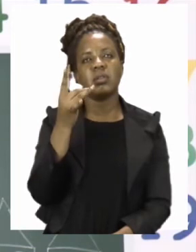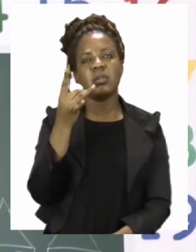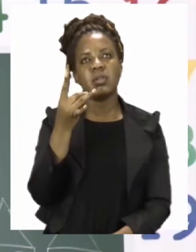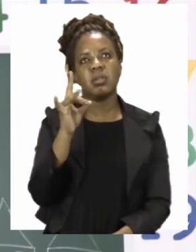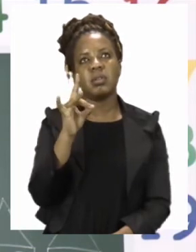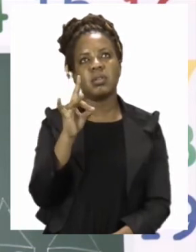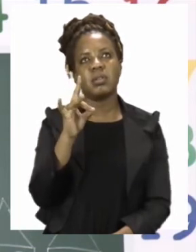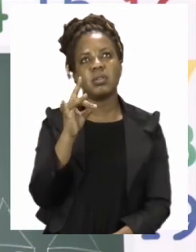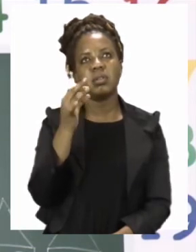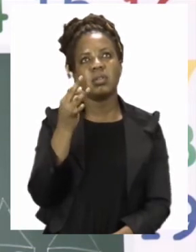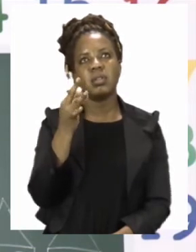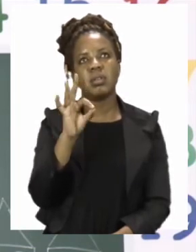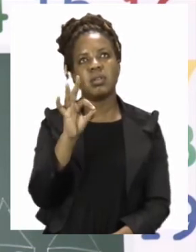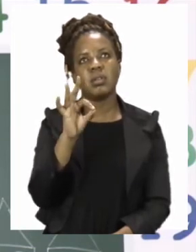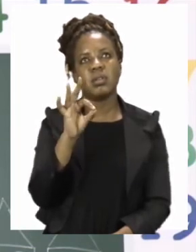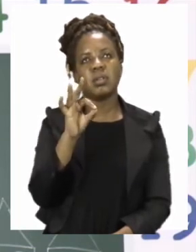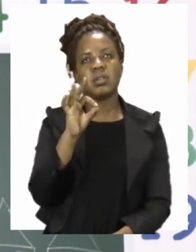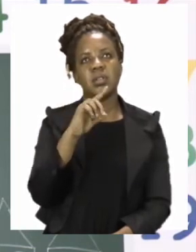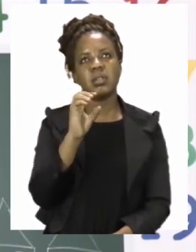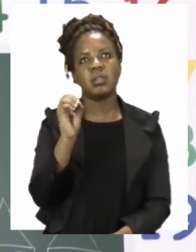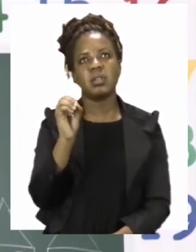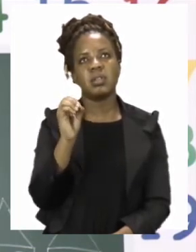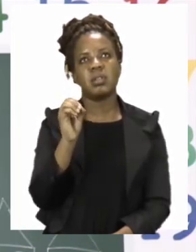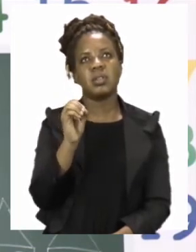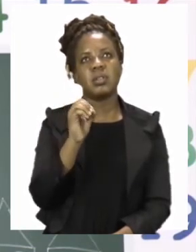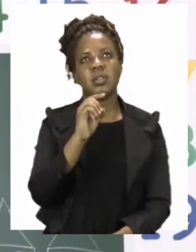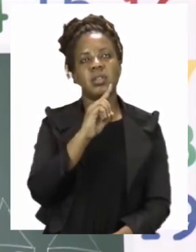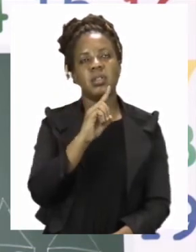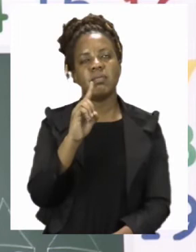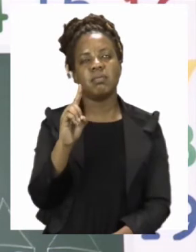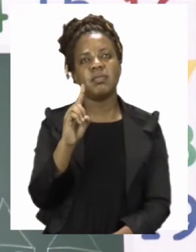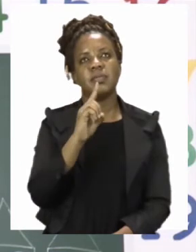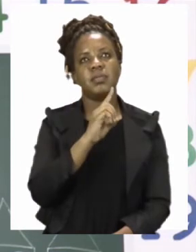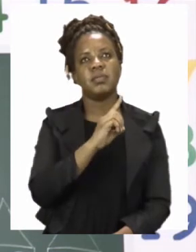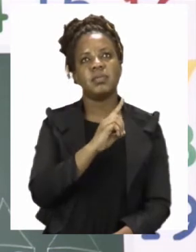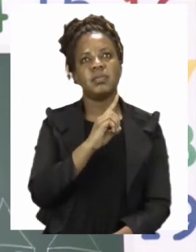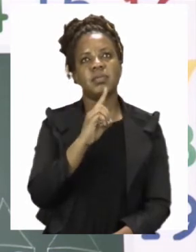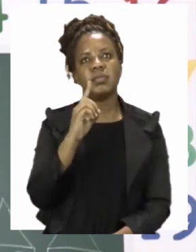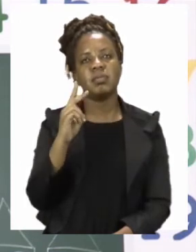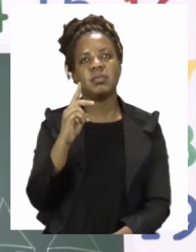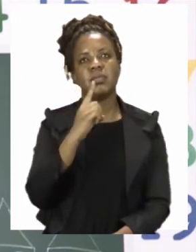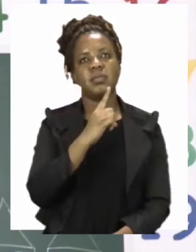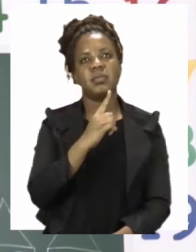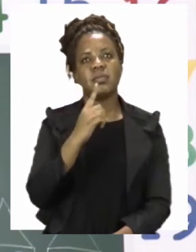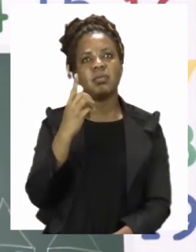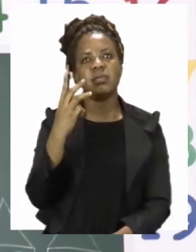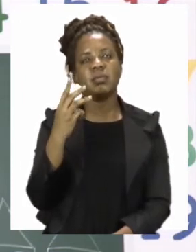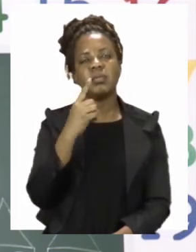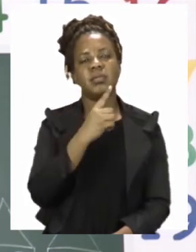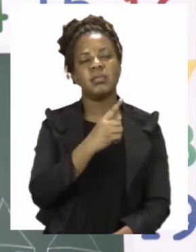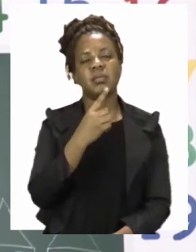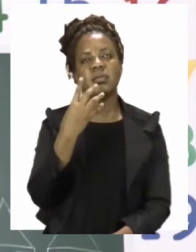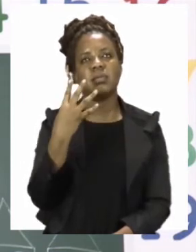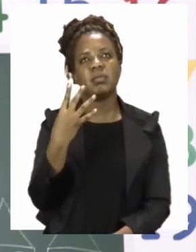For our exercise now, boys and girls, let us turn to page 14. On page 14, we have a